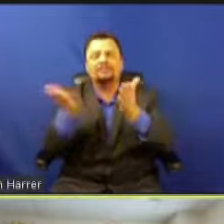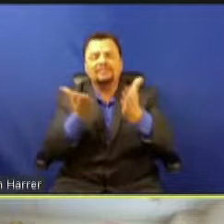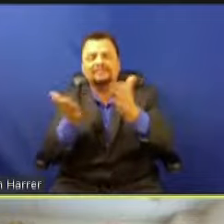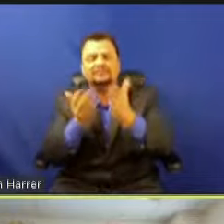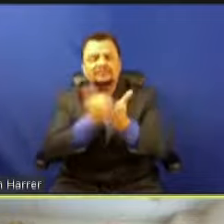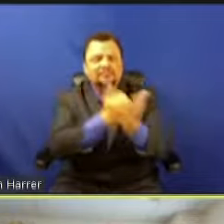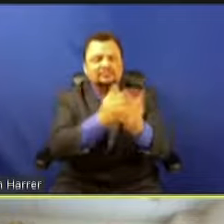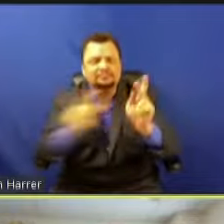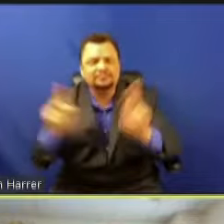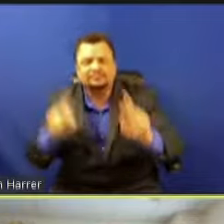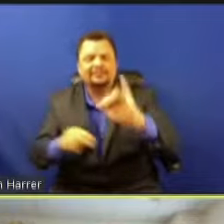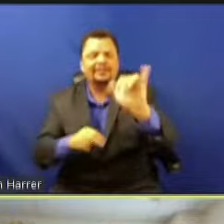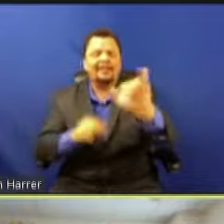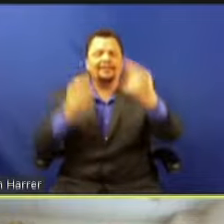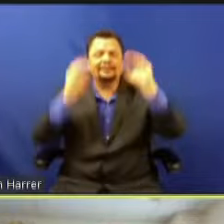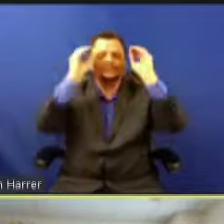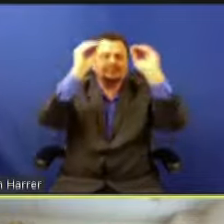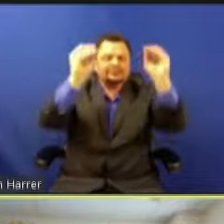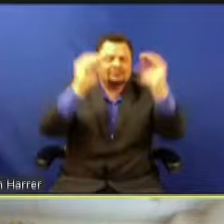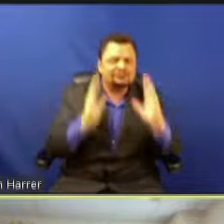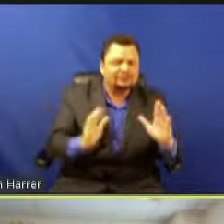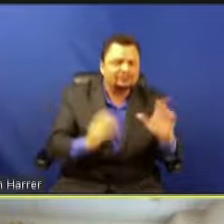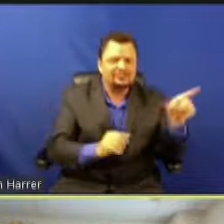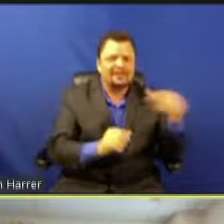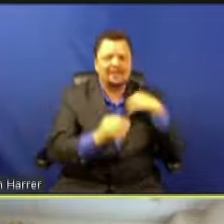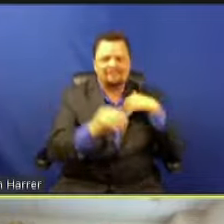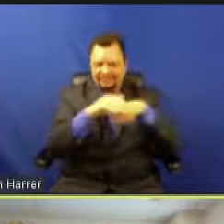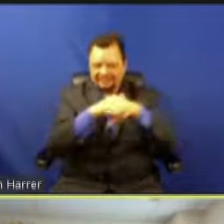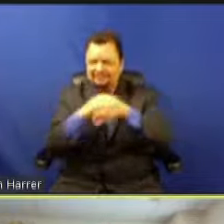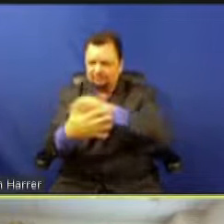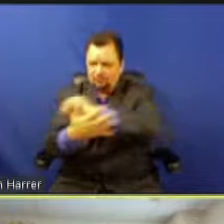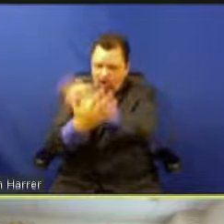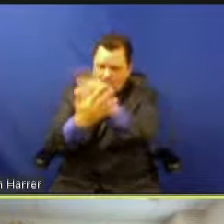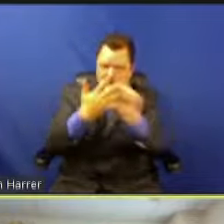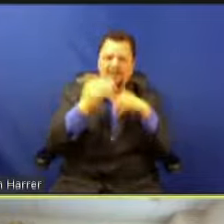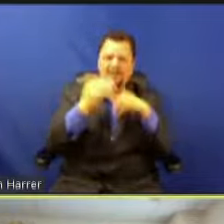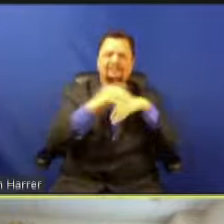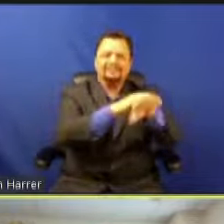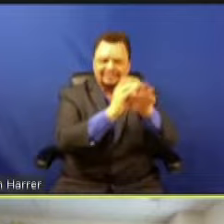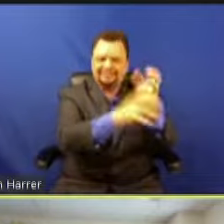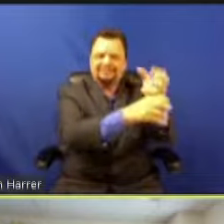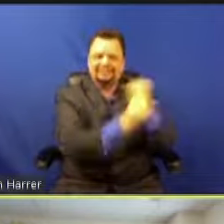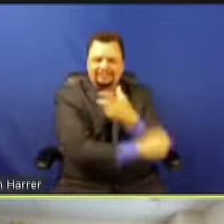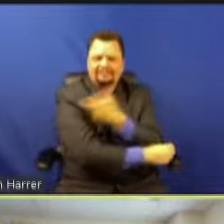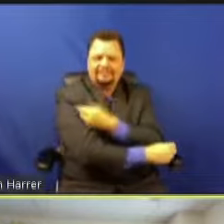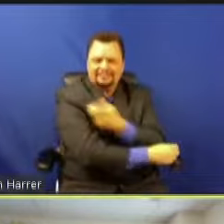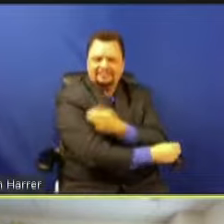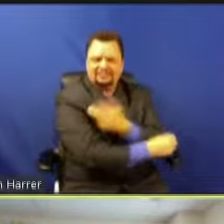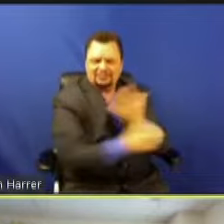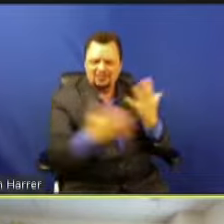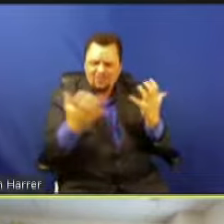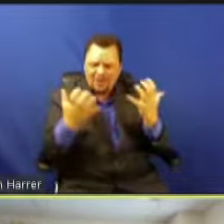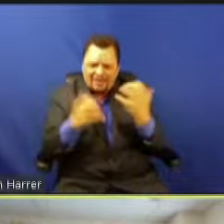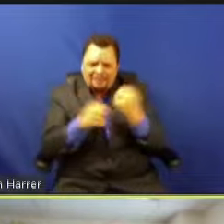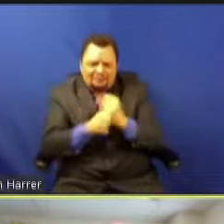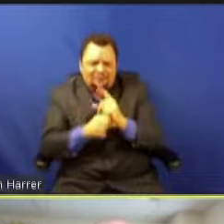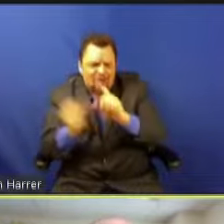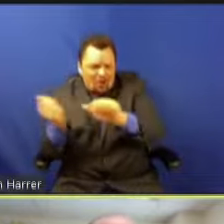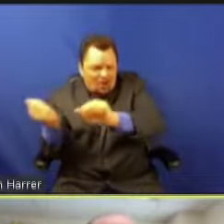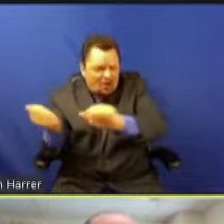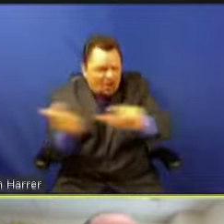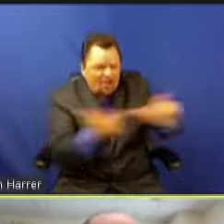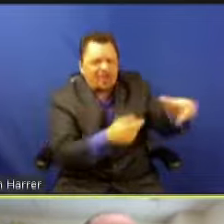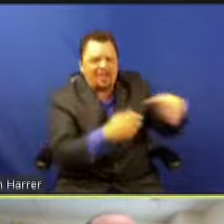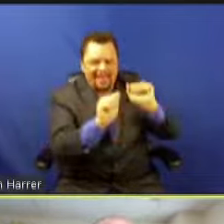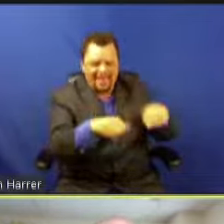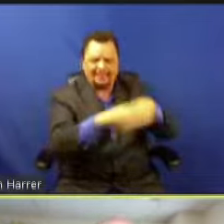is easy for them. We really want to make sure that all Coloradans have the ability to get this booster when it